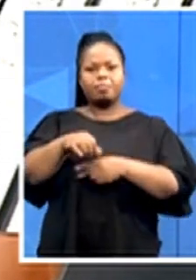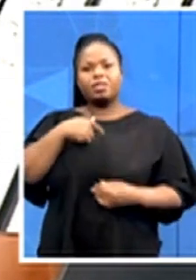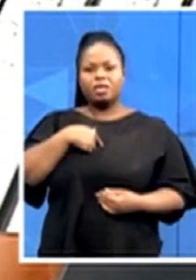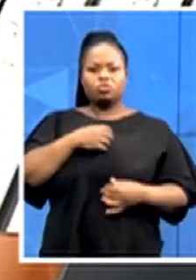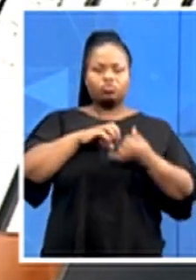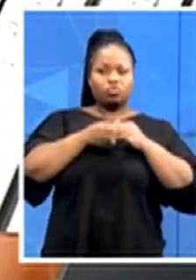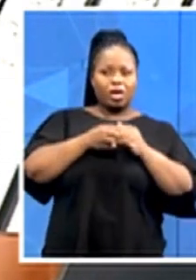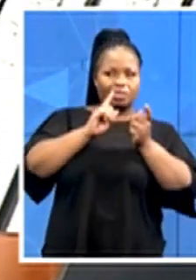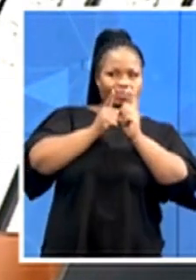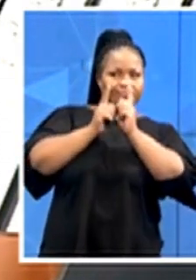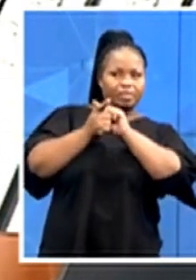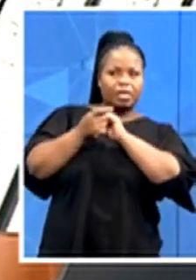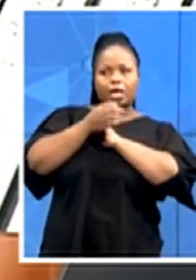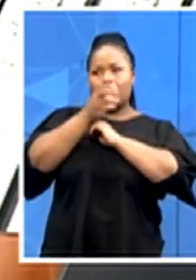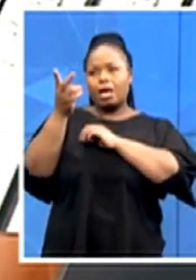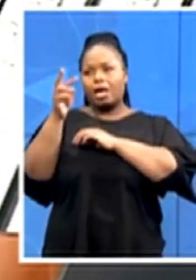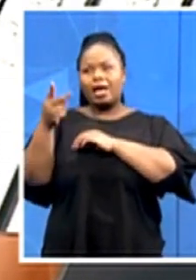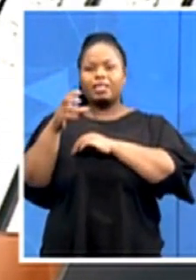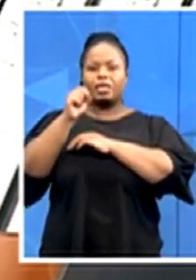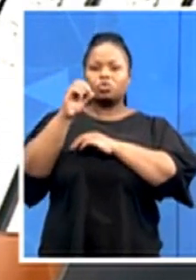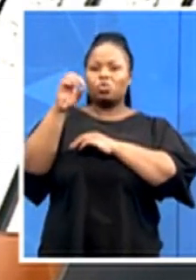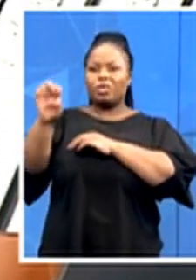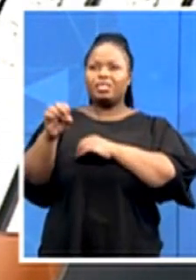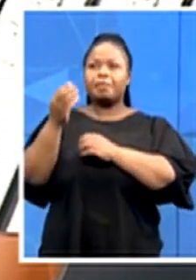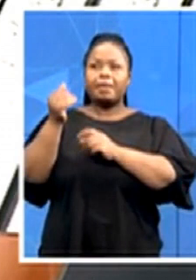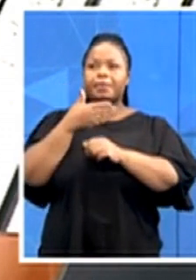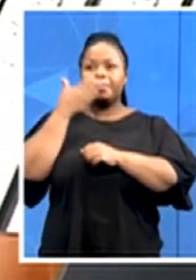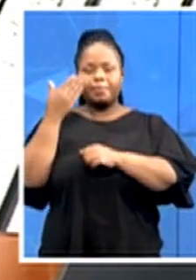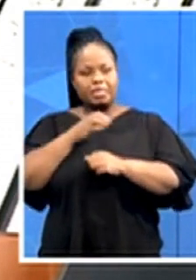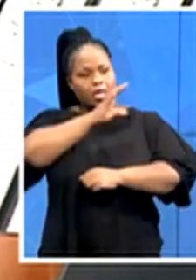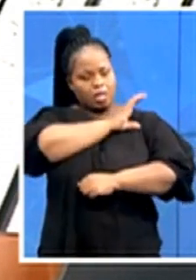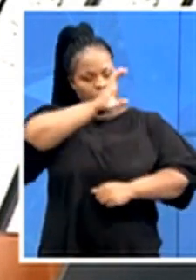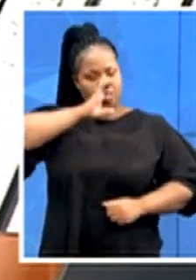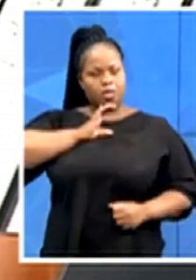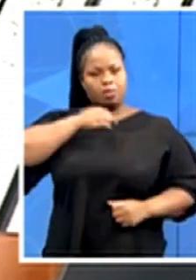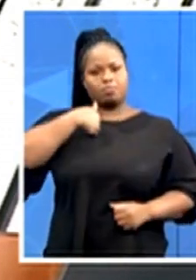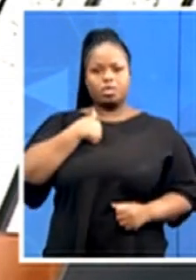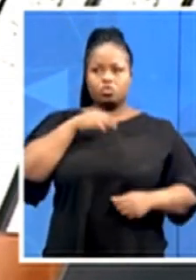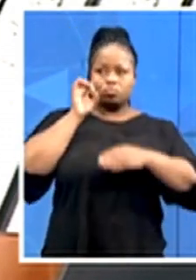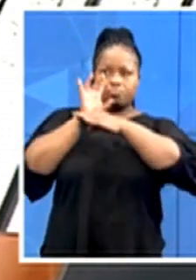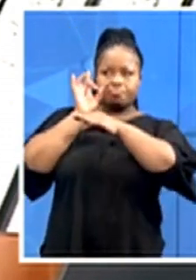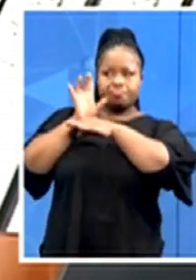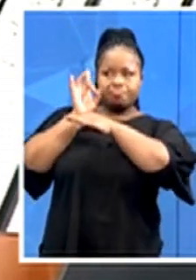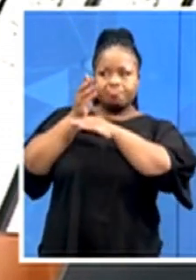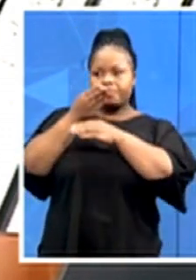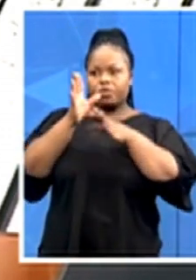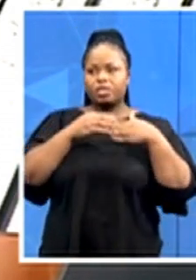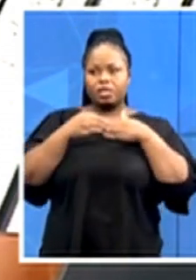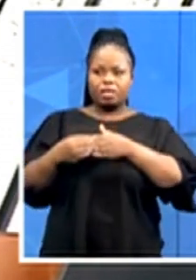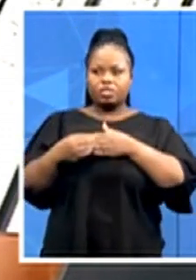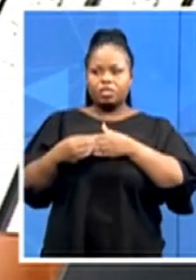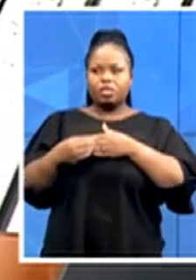straits. I was asked to give guidance and direction to existing governing